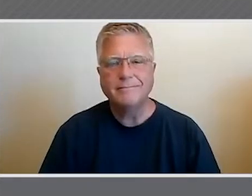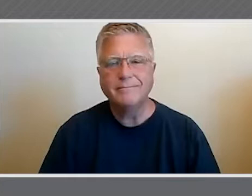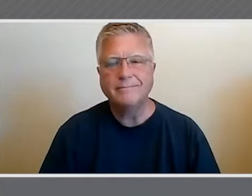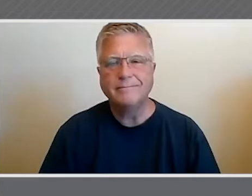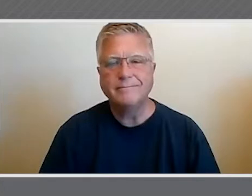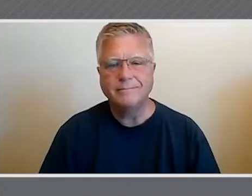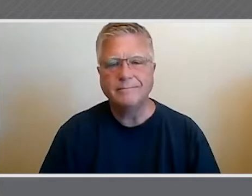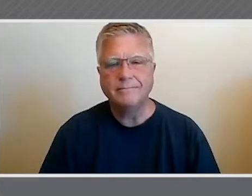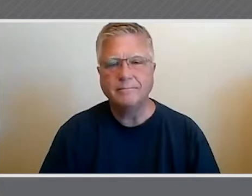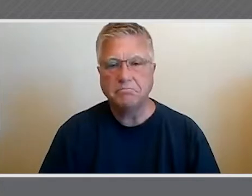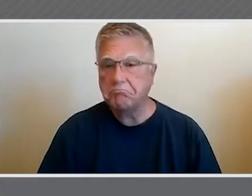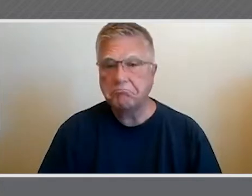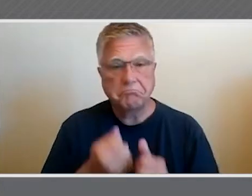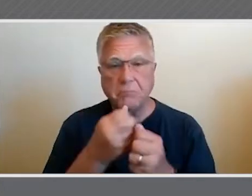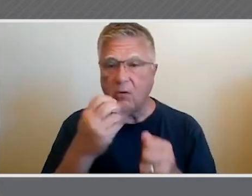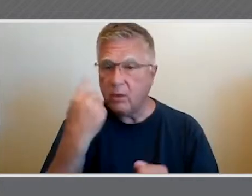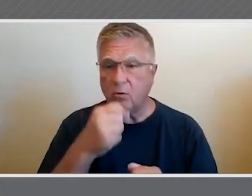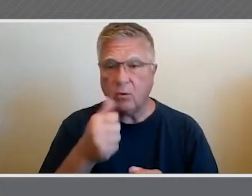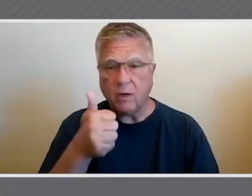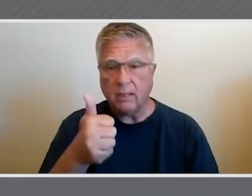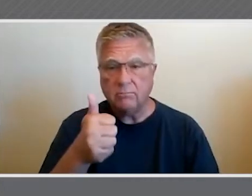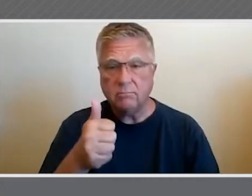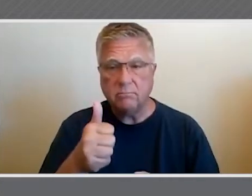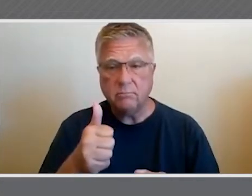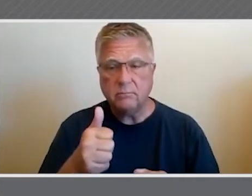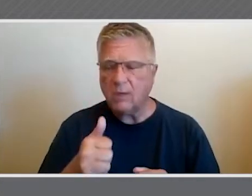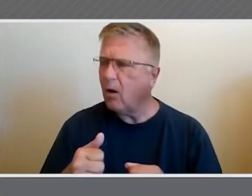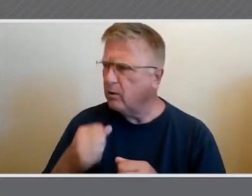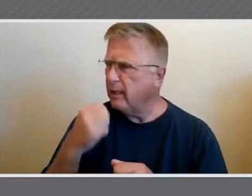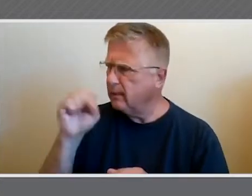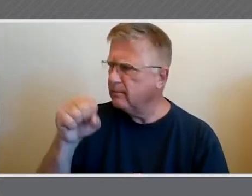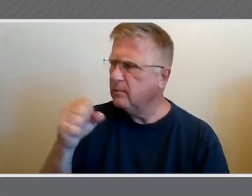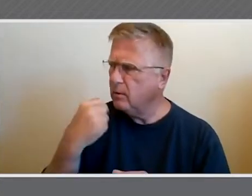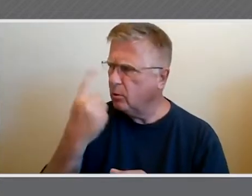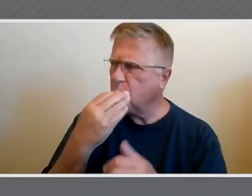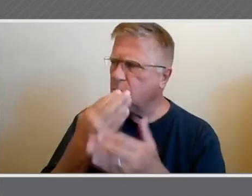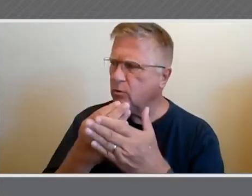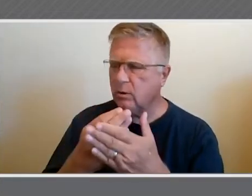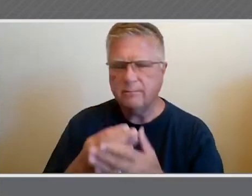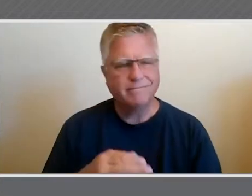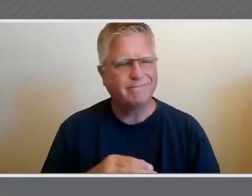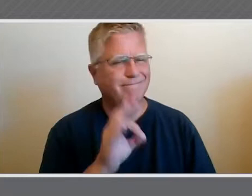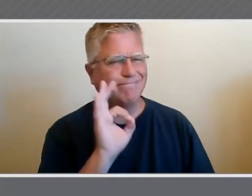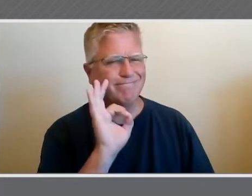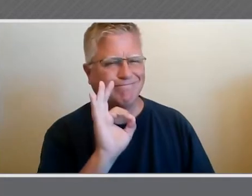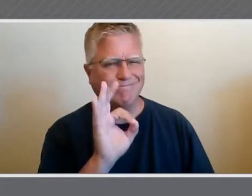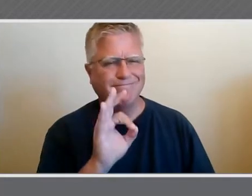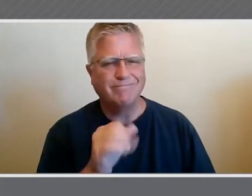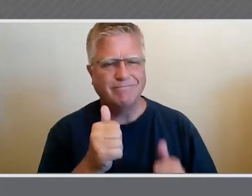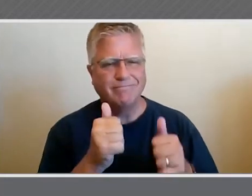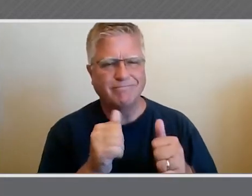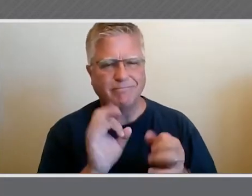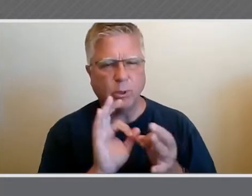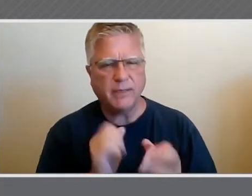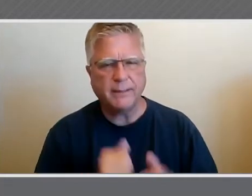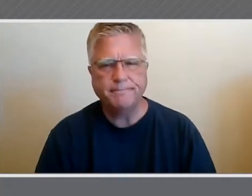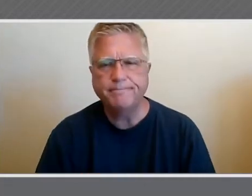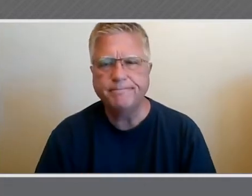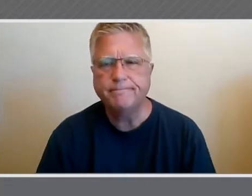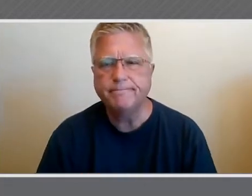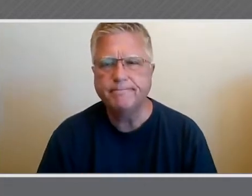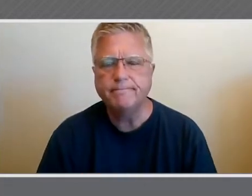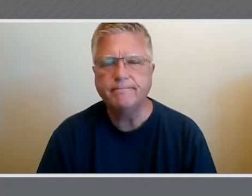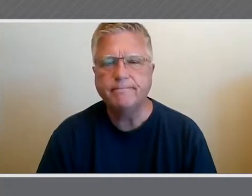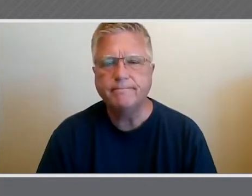All right, how's everything looking? Looks good. Perfect, thank you. All right, now I need to